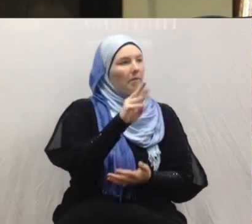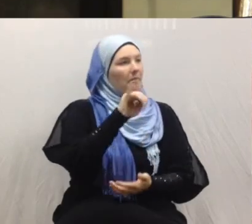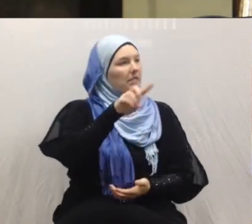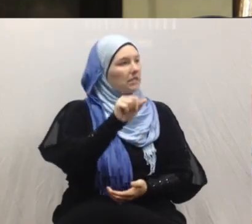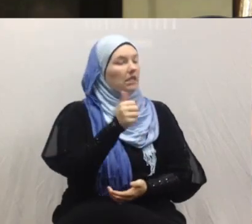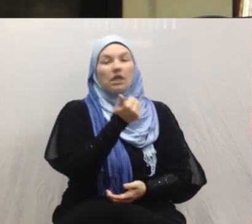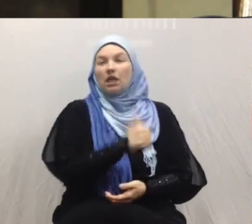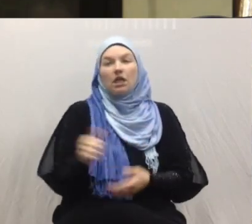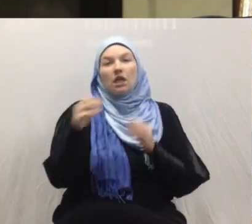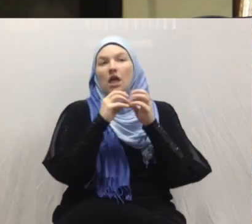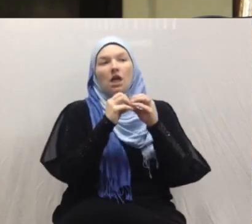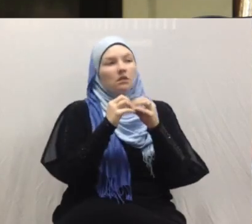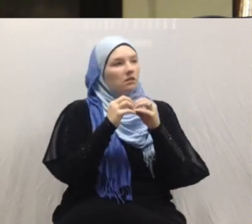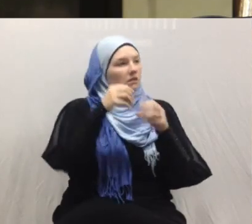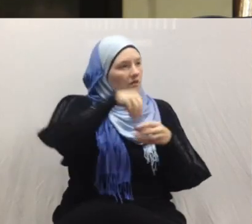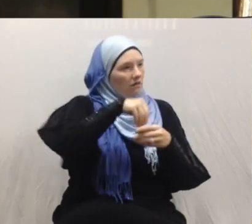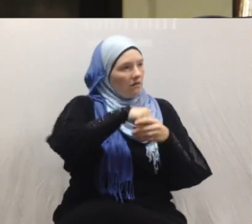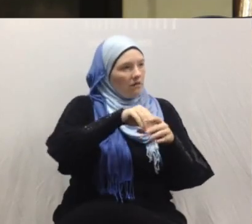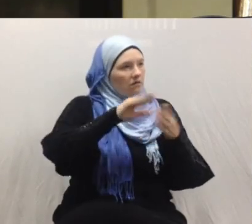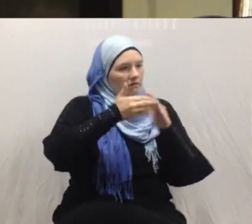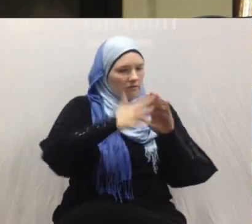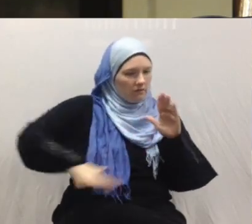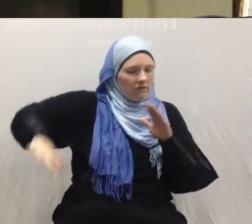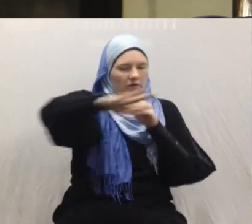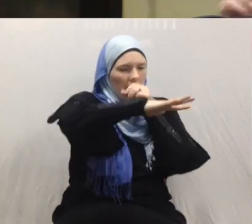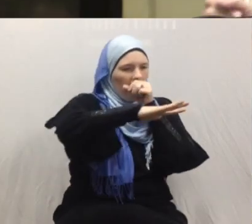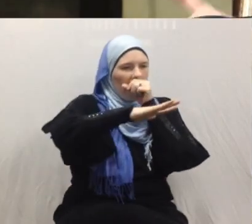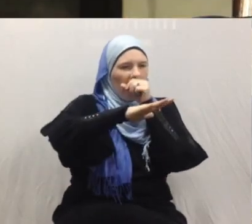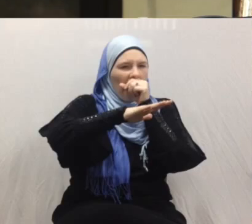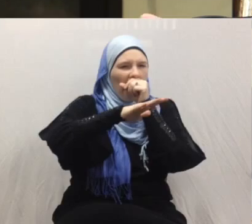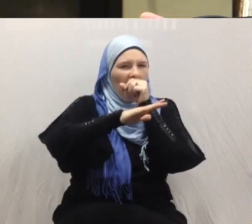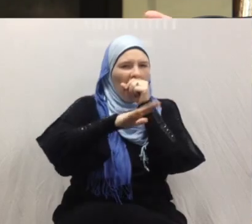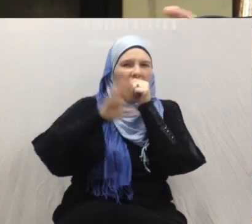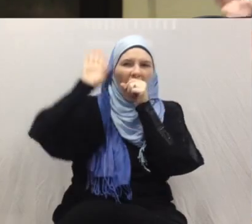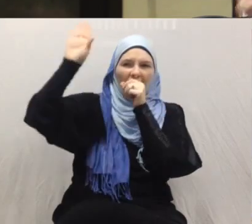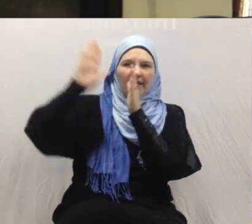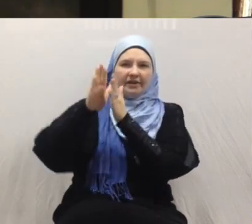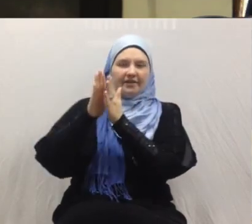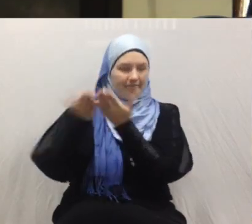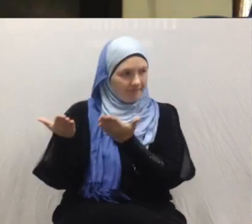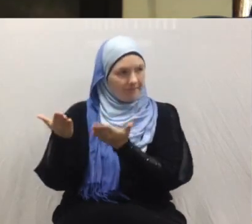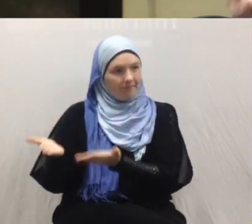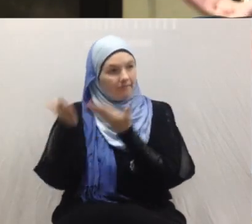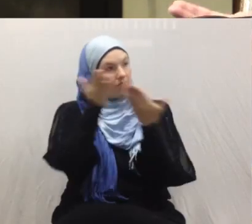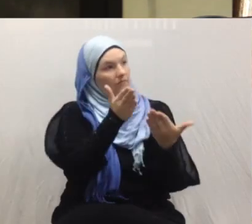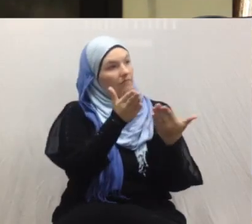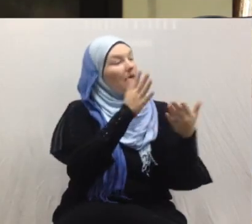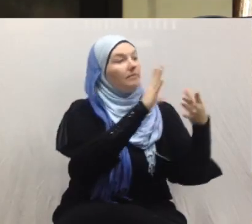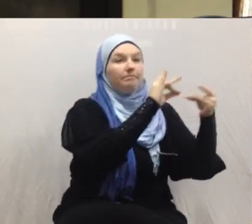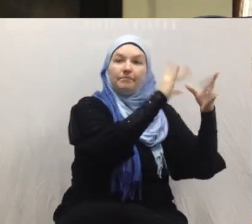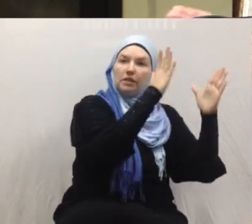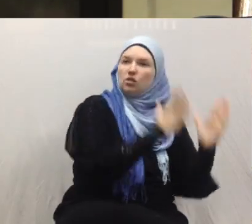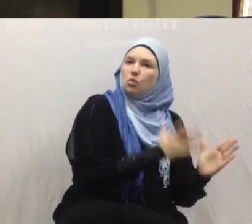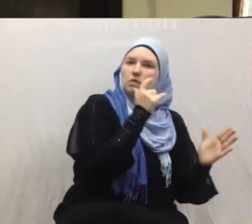is any dispute inside the Medina, the reference is Allah, which means his book, or the messenger, which was among